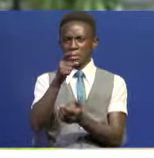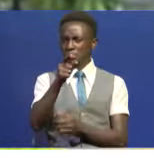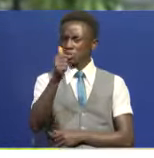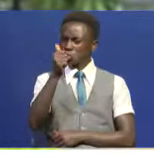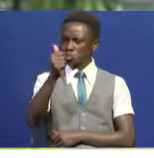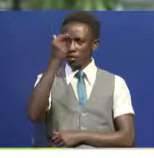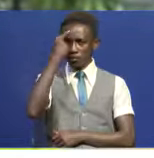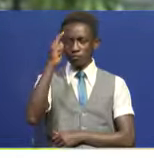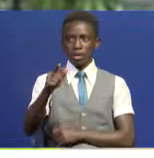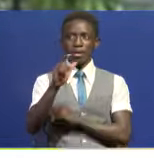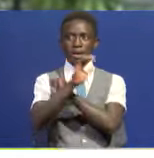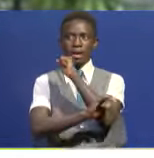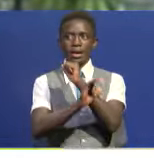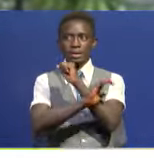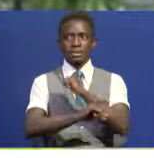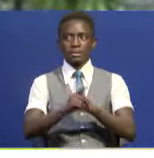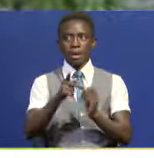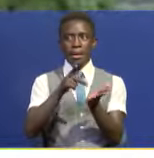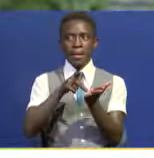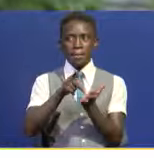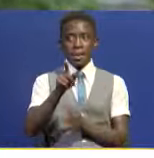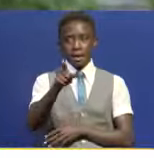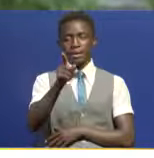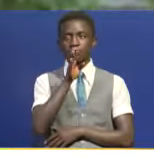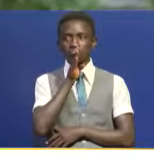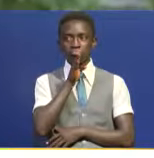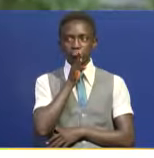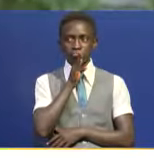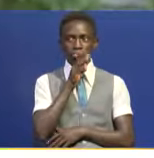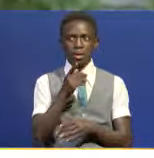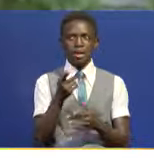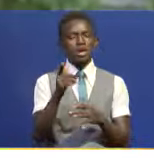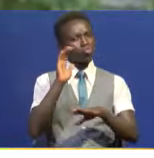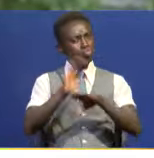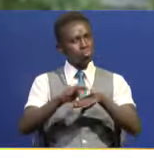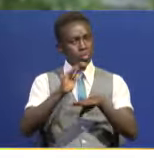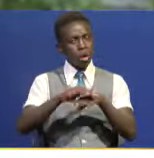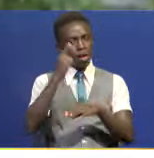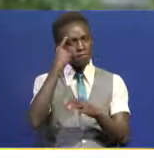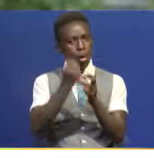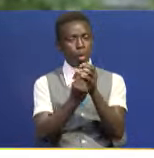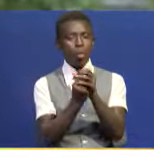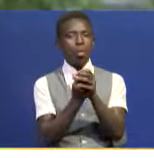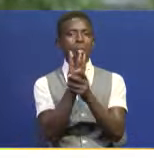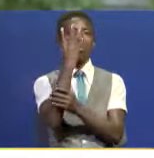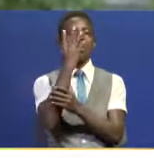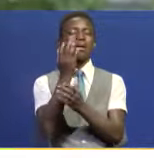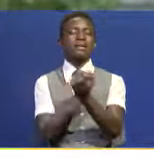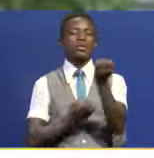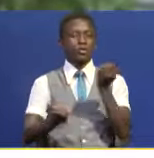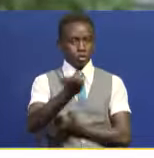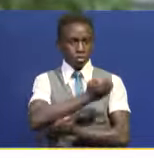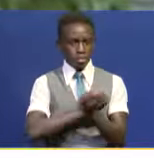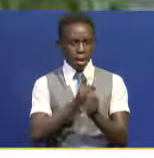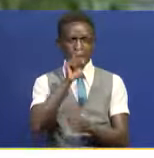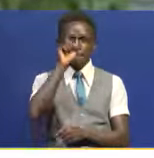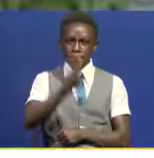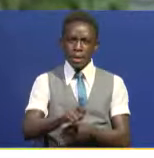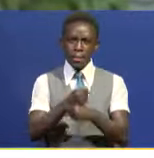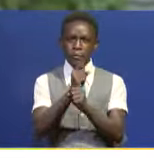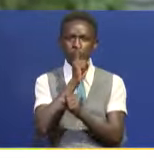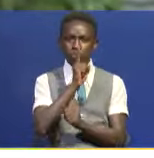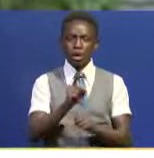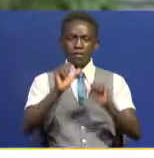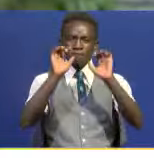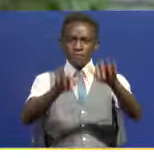country in paying down the debt. It will be good for at least growing the economy, and also to make sure that our farmers, who are the backbone of